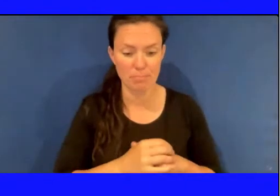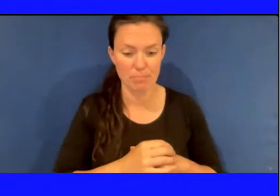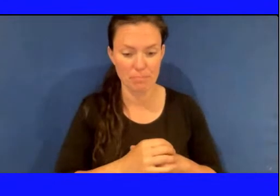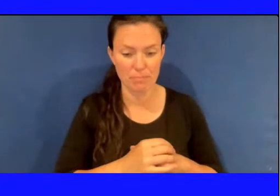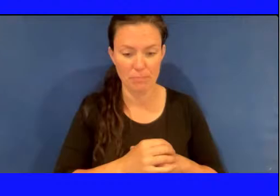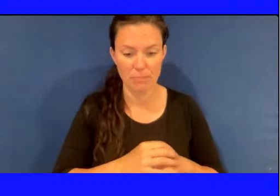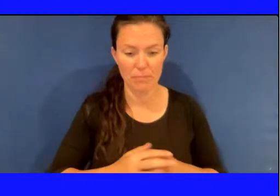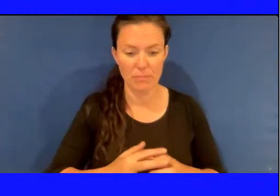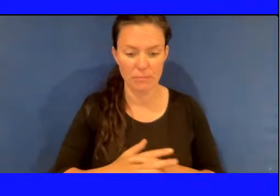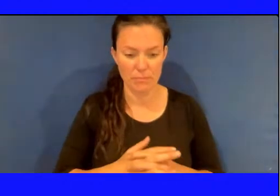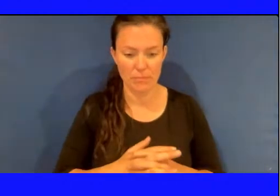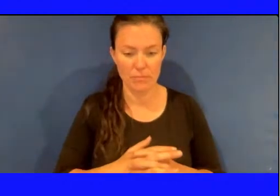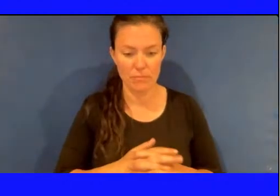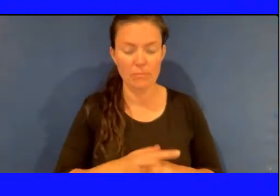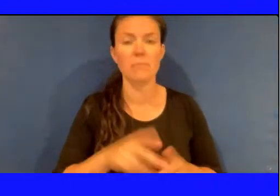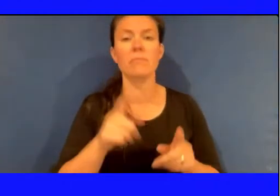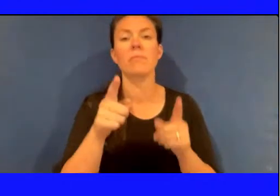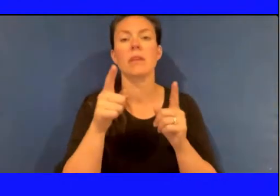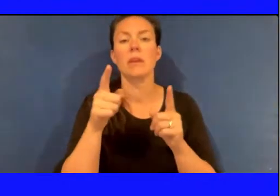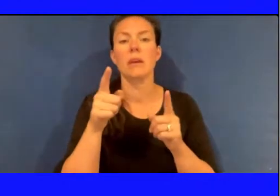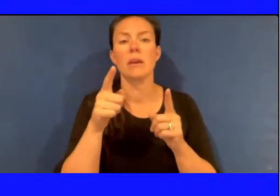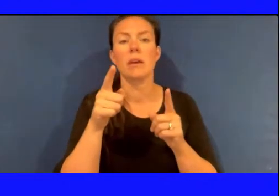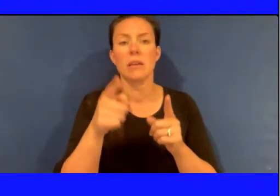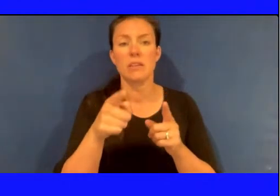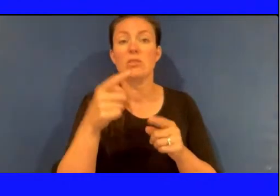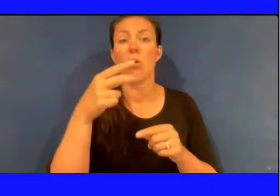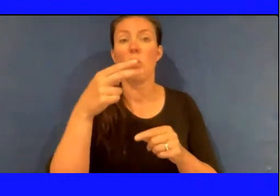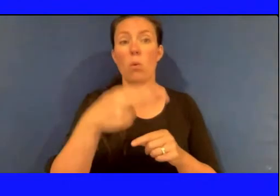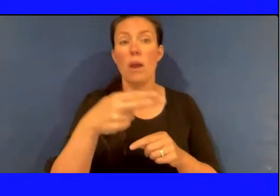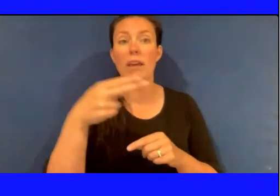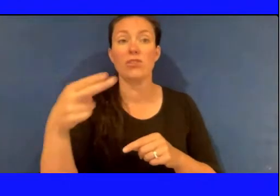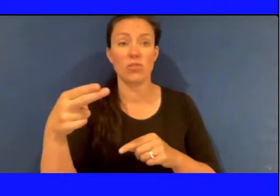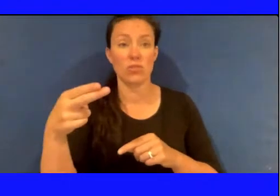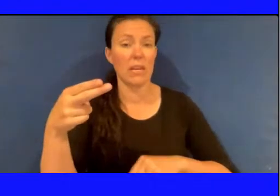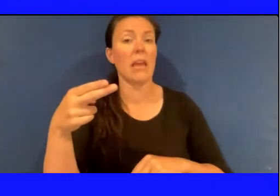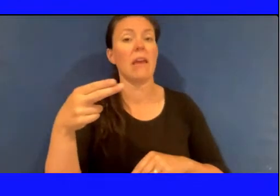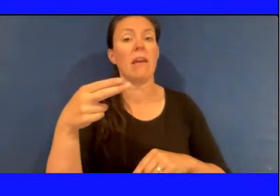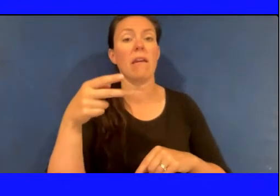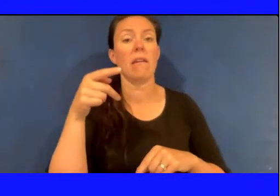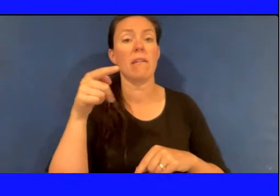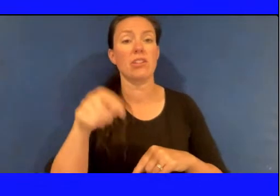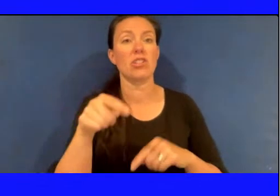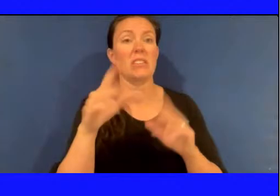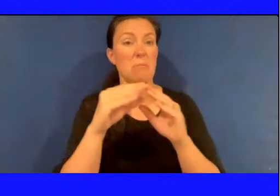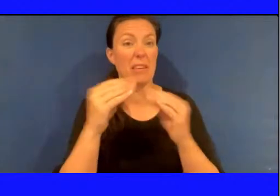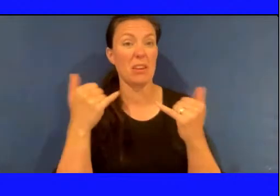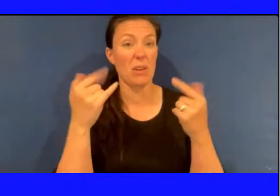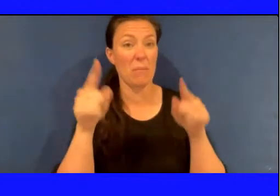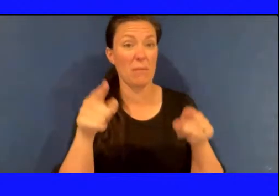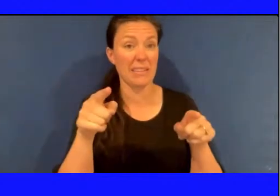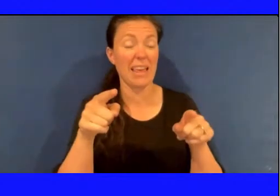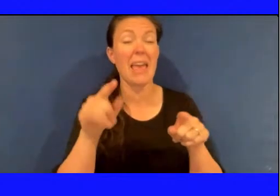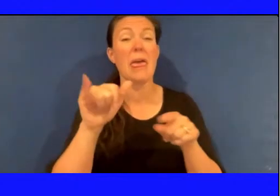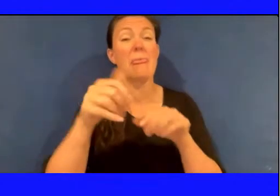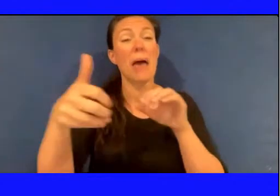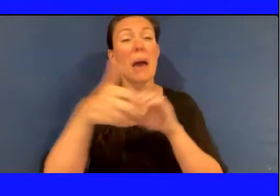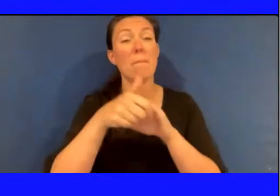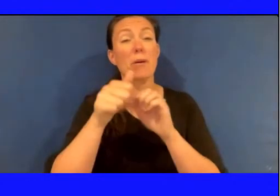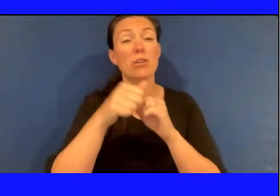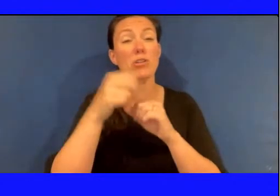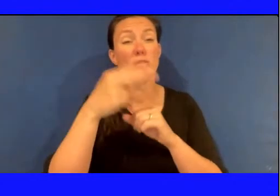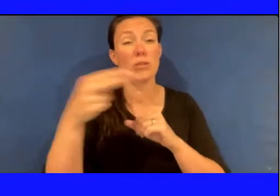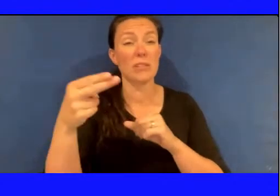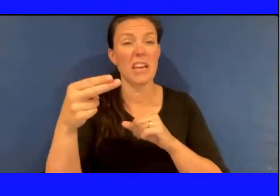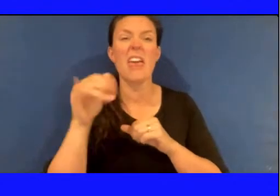So obviously we're sitting here today in a H&H meeting. The partnership with H&H, which has evolved